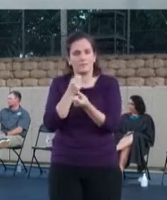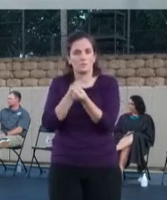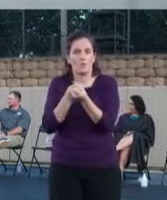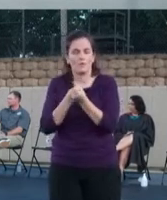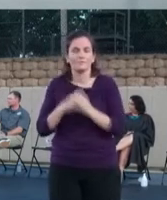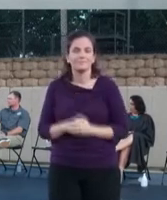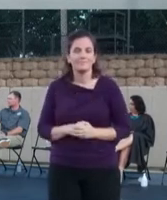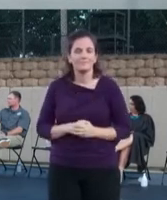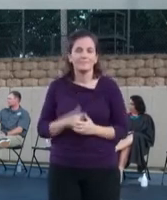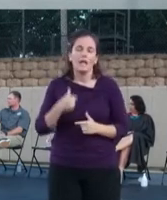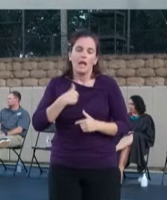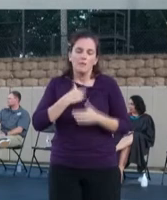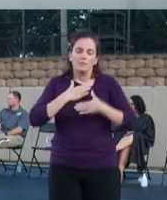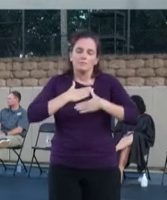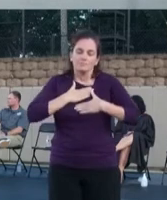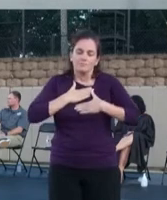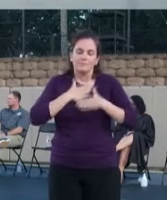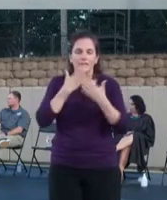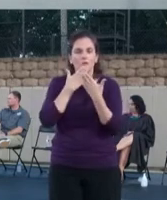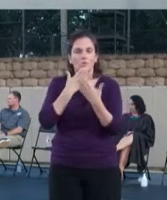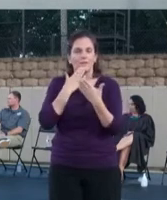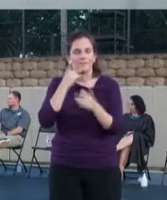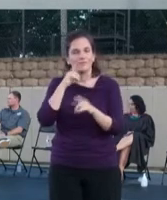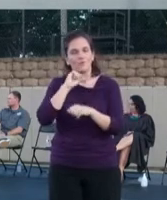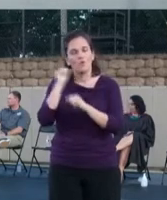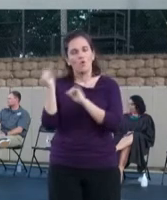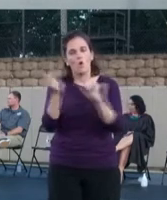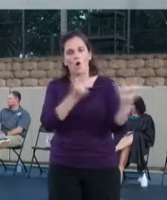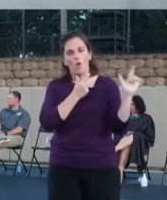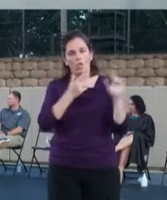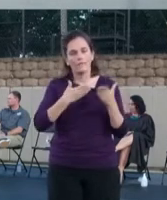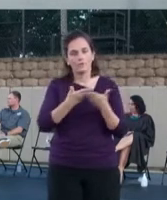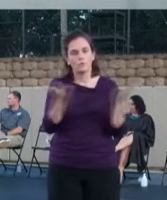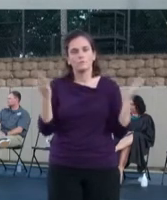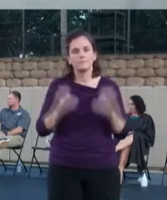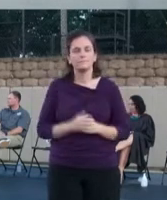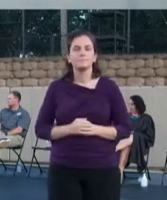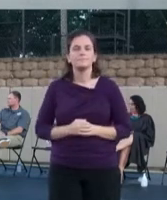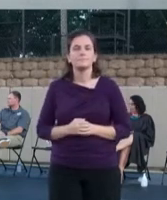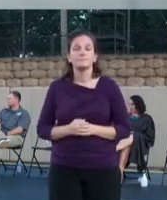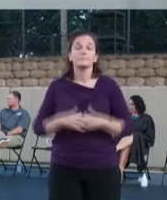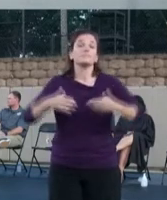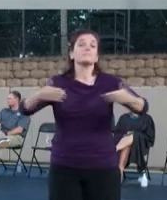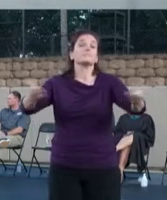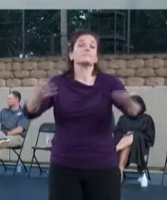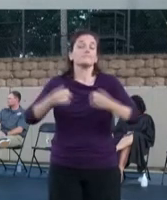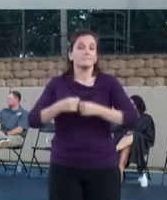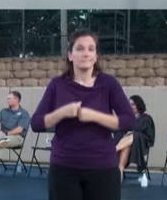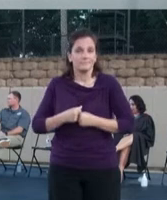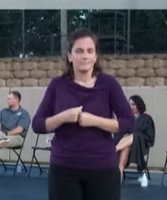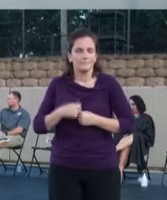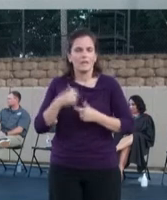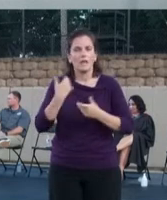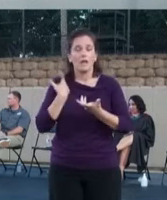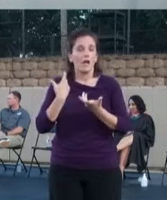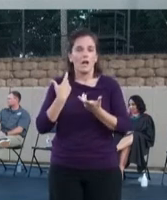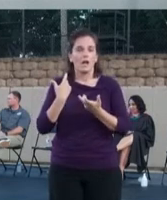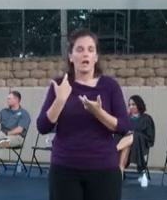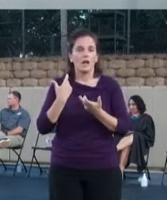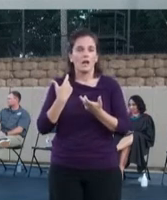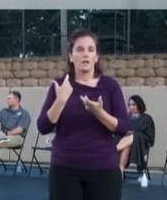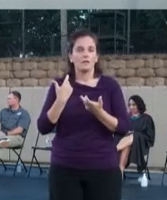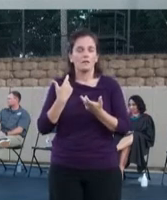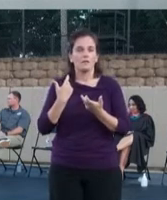so genuinely grateful for all of you. So, I'm sitting in the